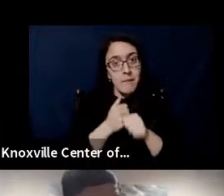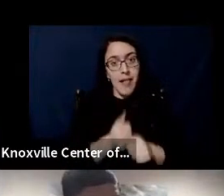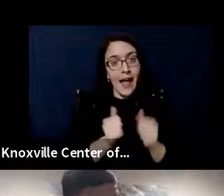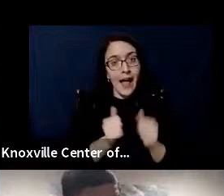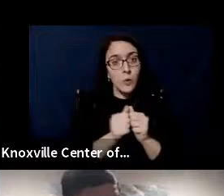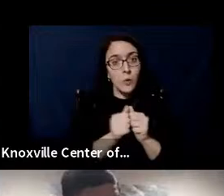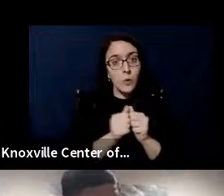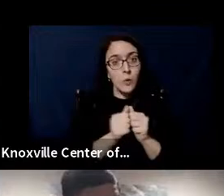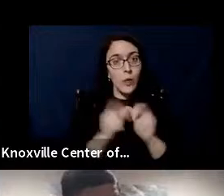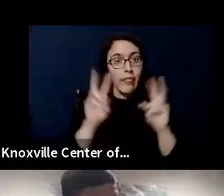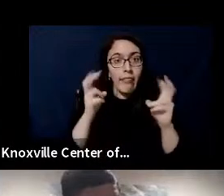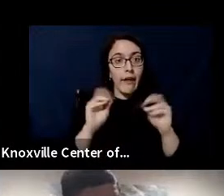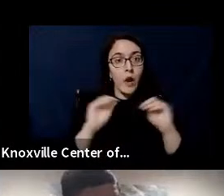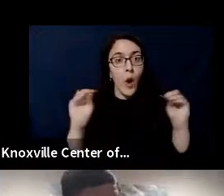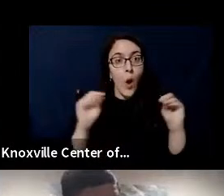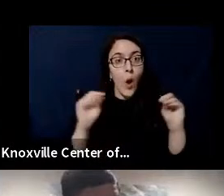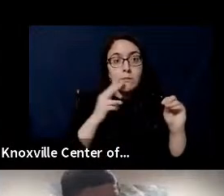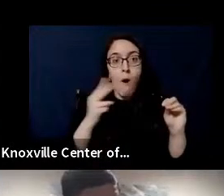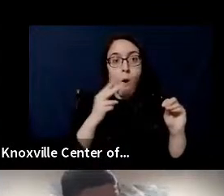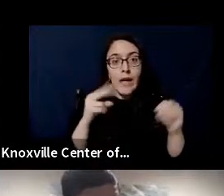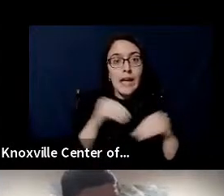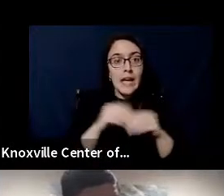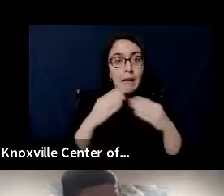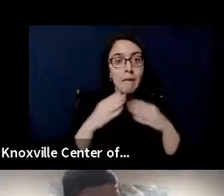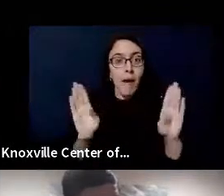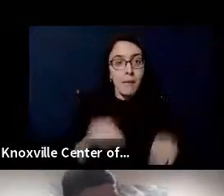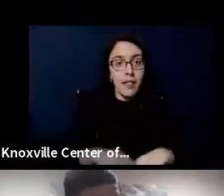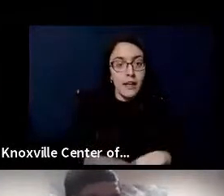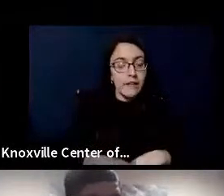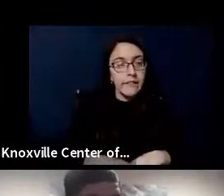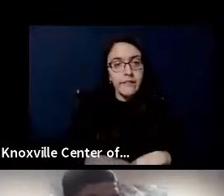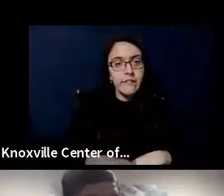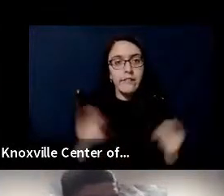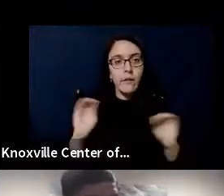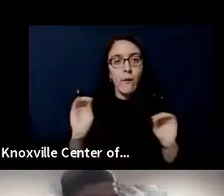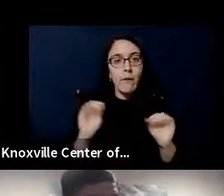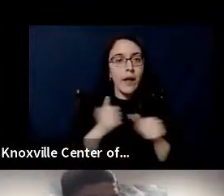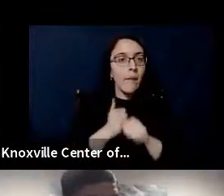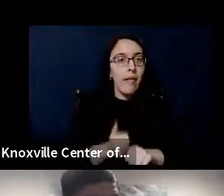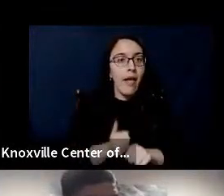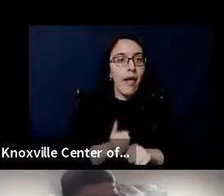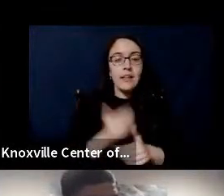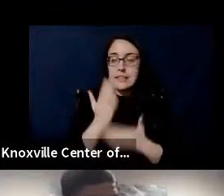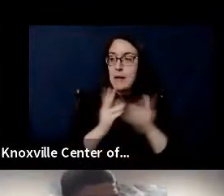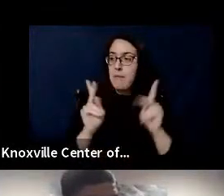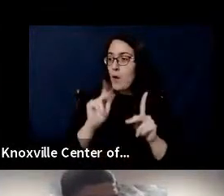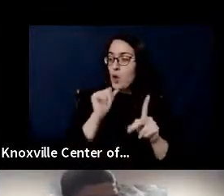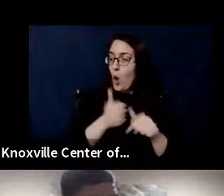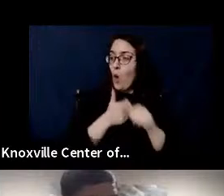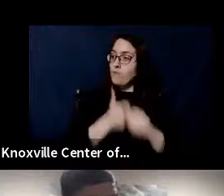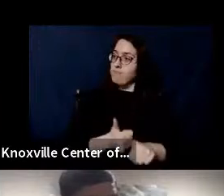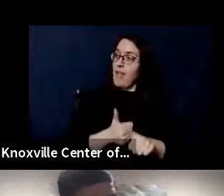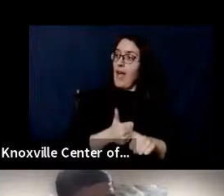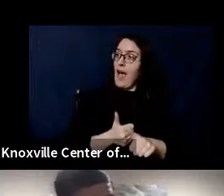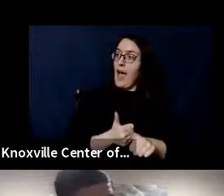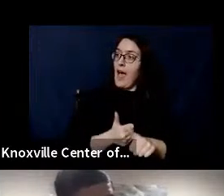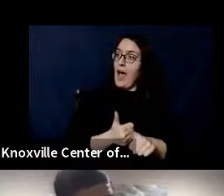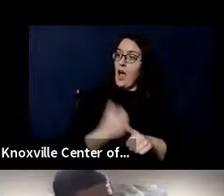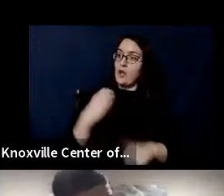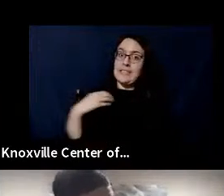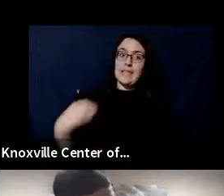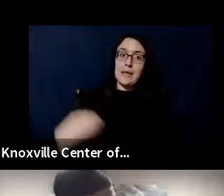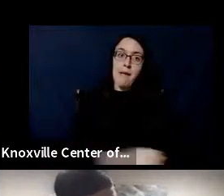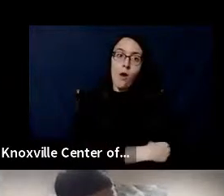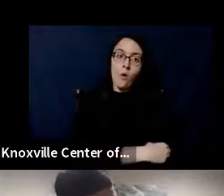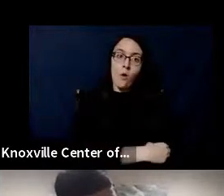smoking. In public places, or everyone doesn't comply with wearing a seatbelt. But the measures are put in